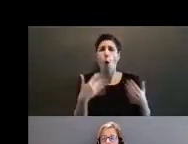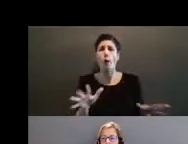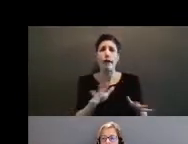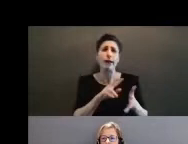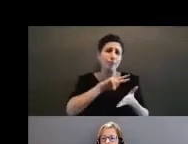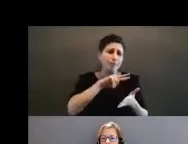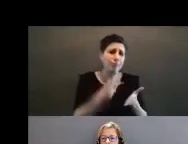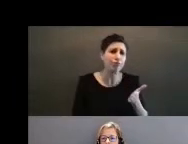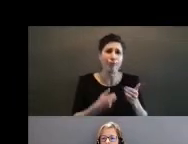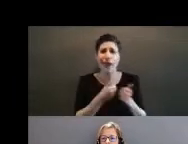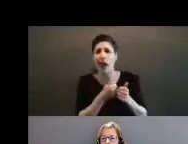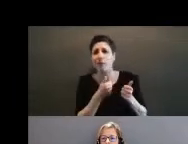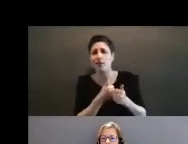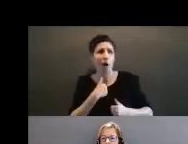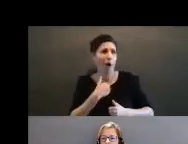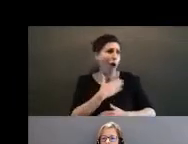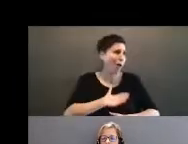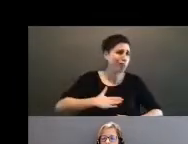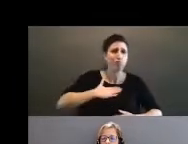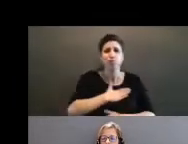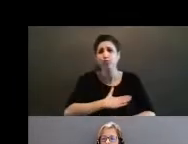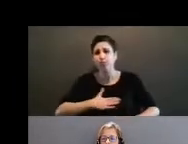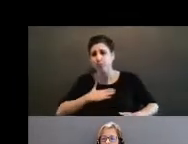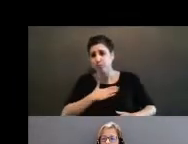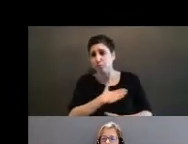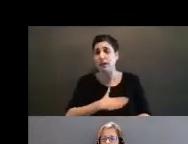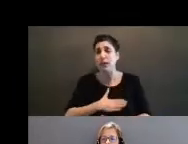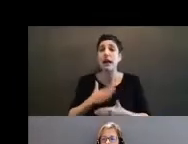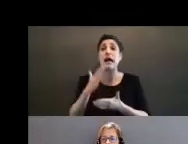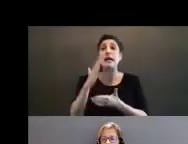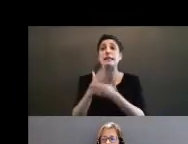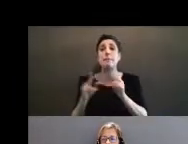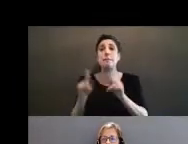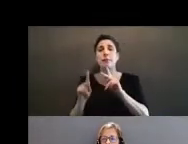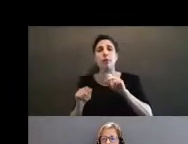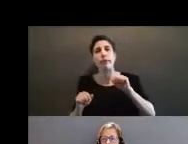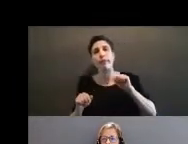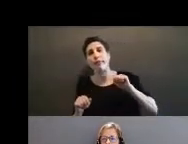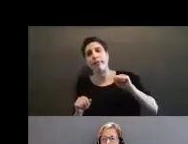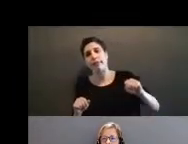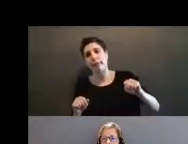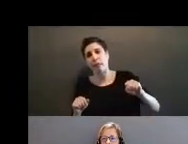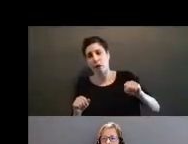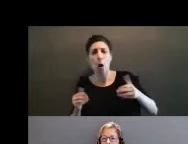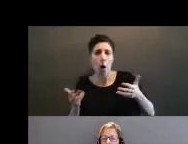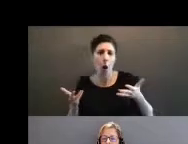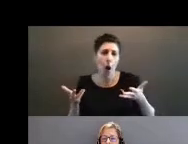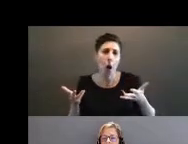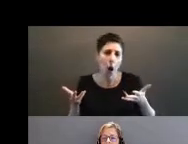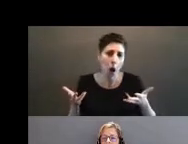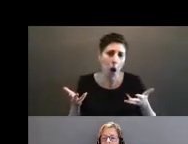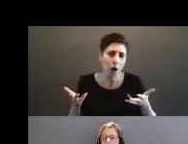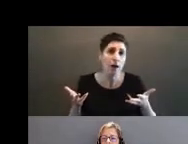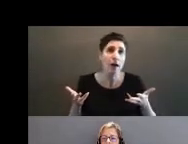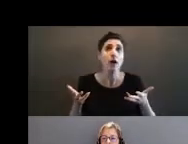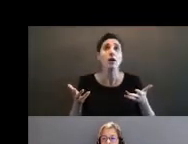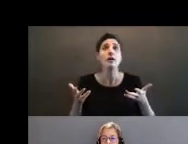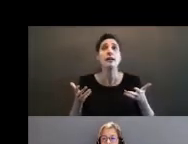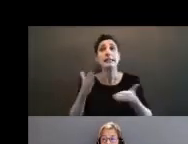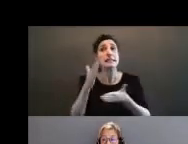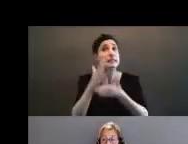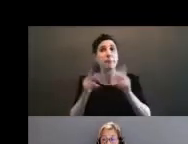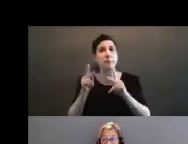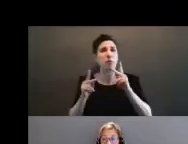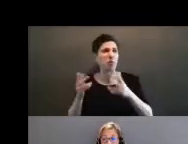oh, good, we're taking a break from learning to play a game. You've already got them, right? For others who feel like, I